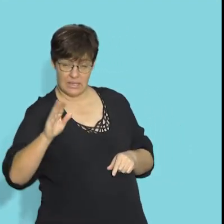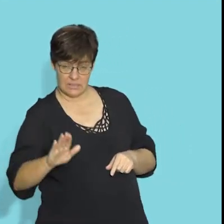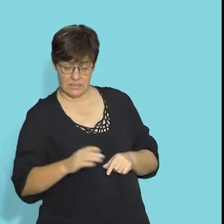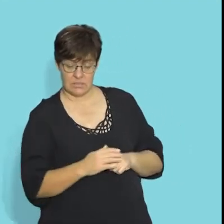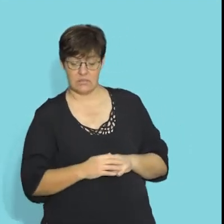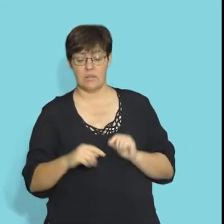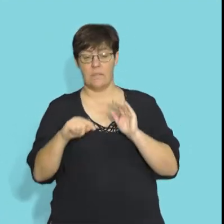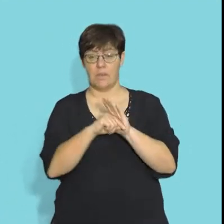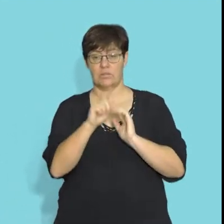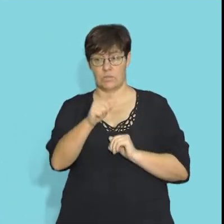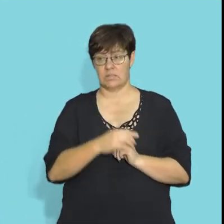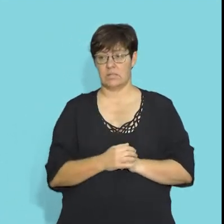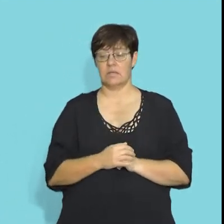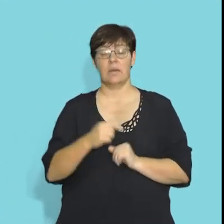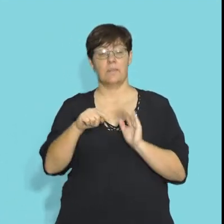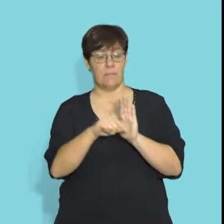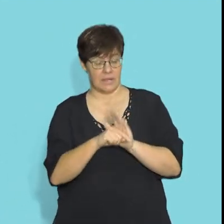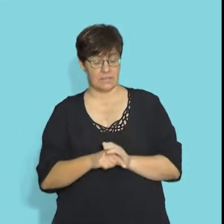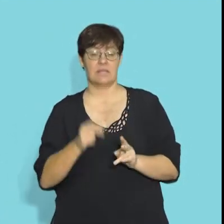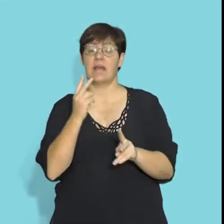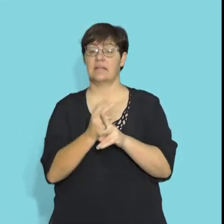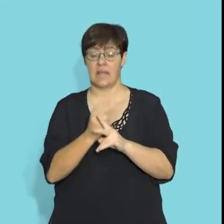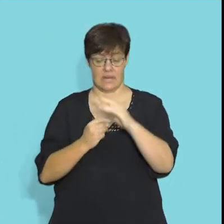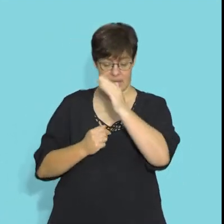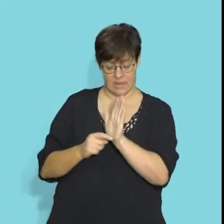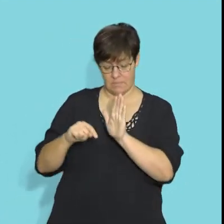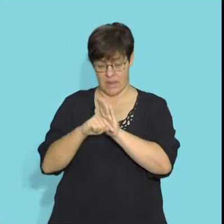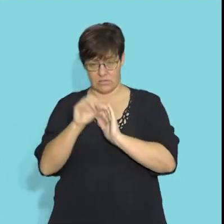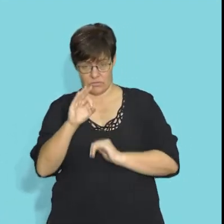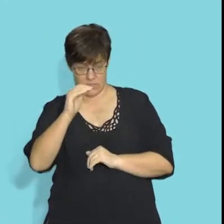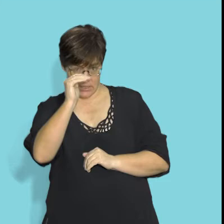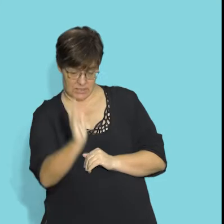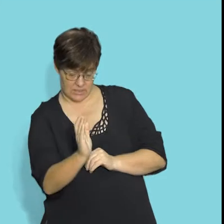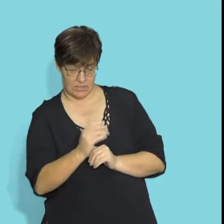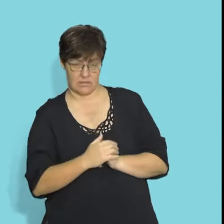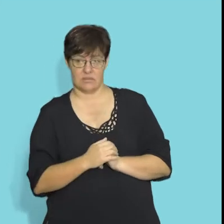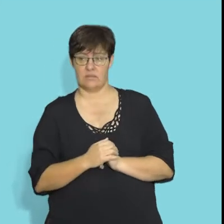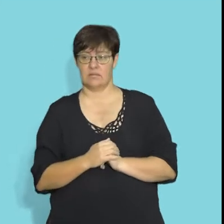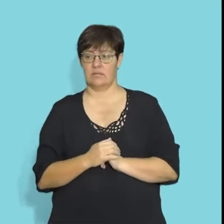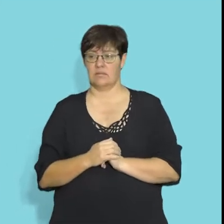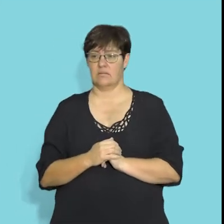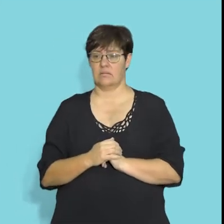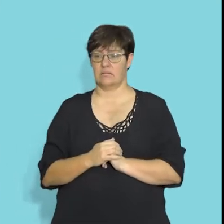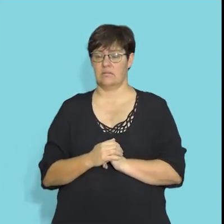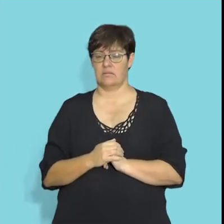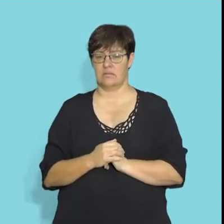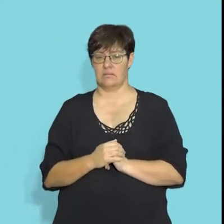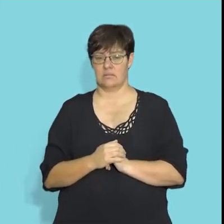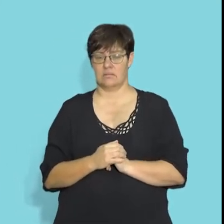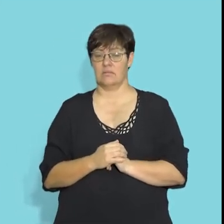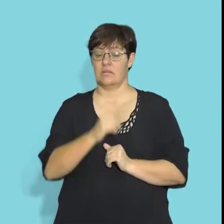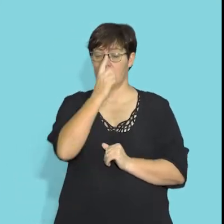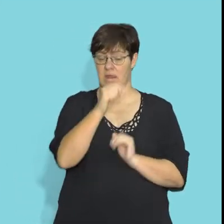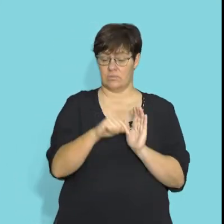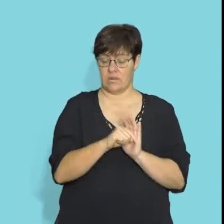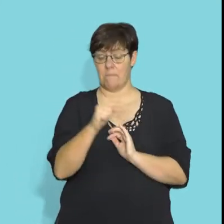of the second section, which is going to be minus 1 minus, and again, when I subtract a negative number, I'm always going to put that in brackets. So it's going to be